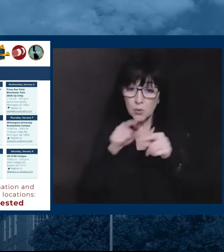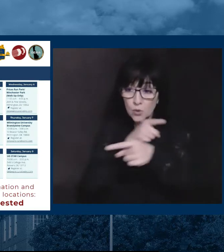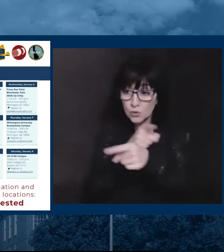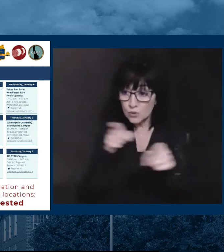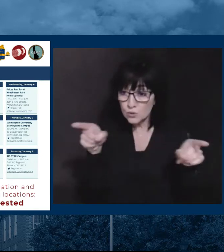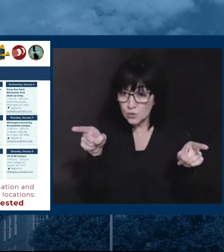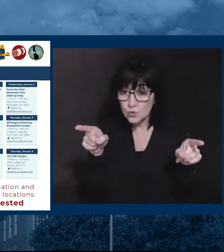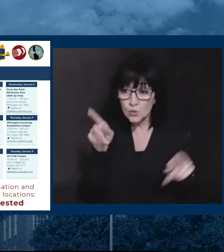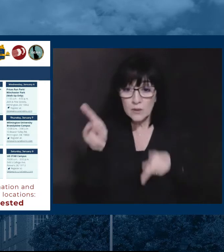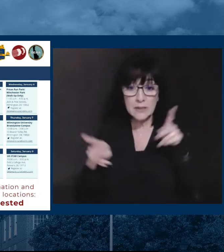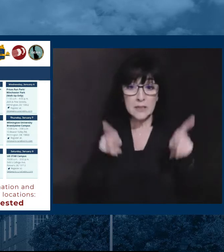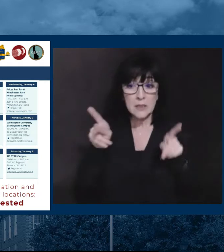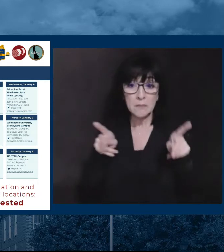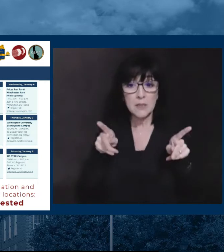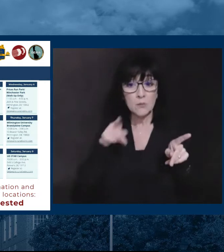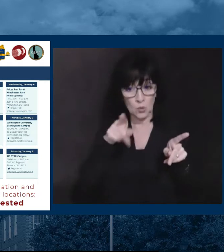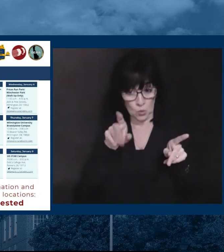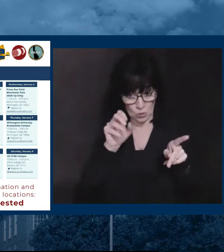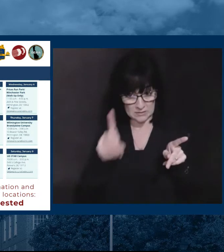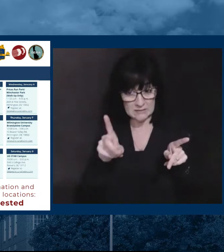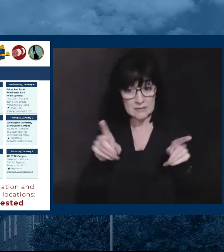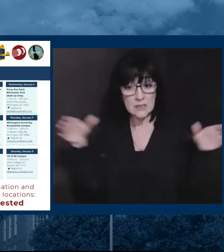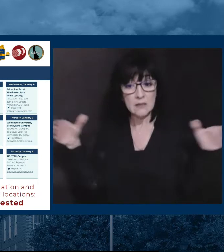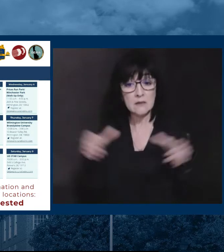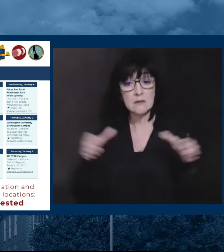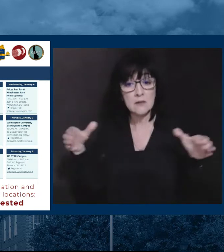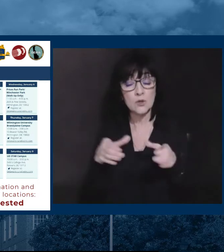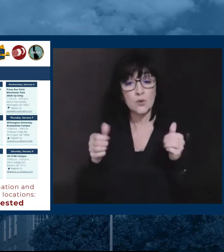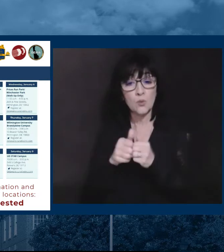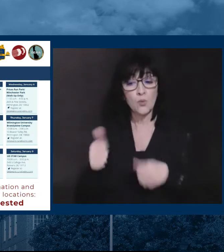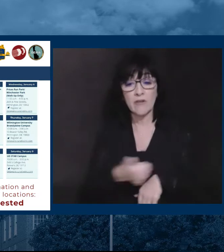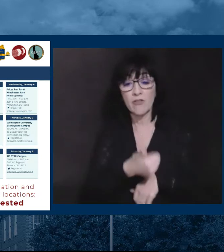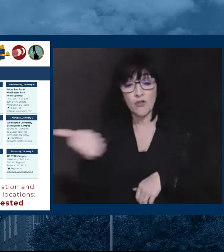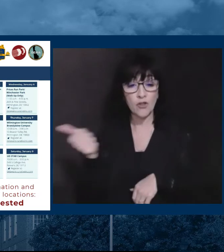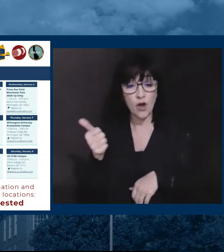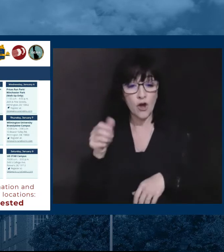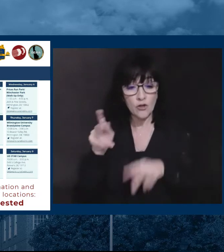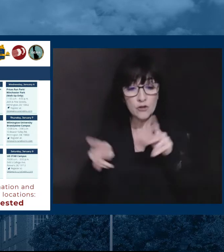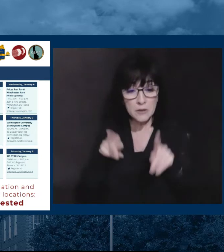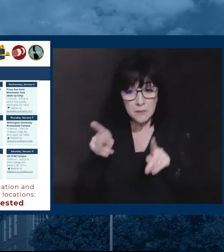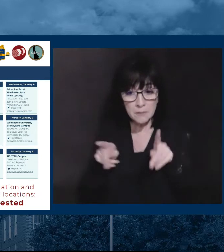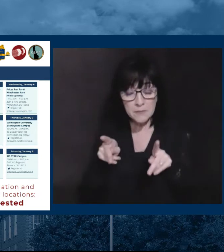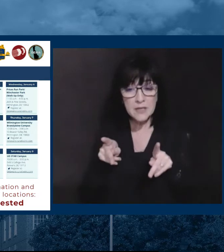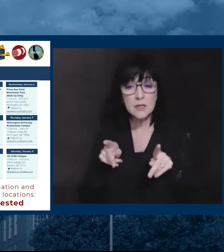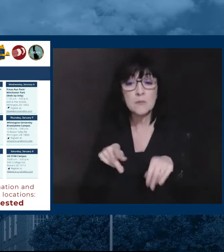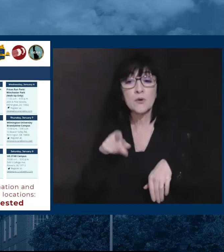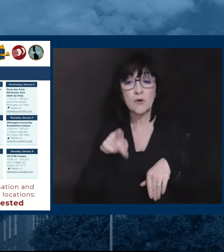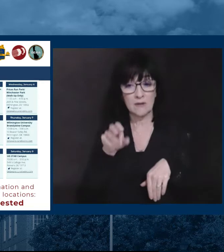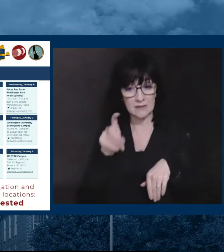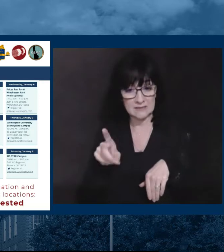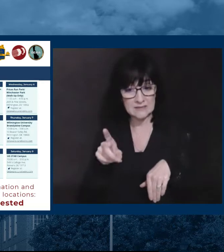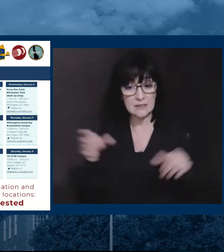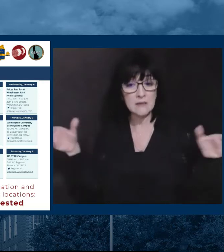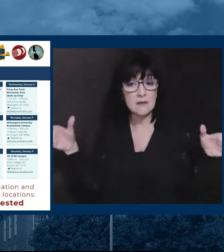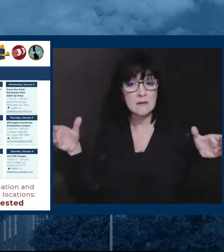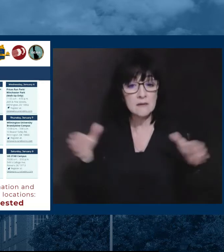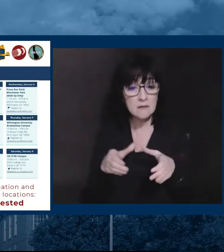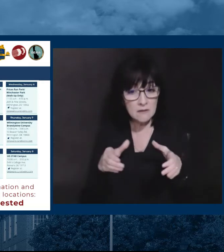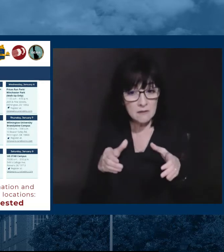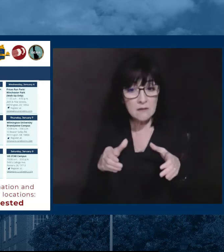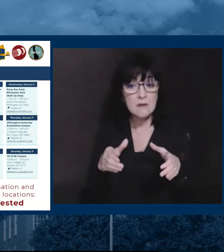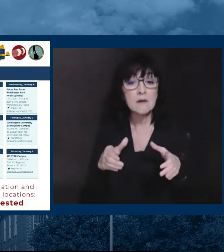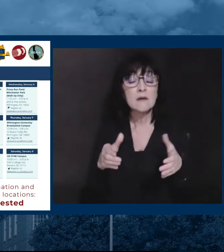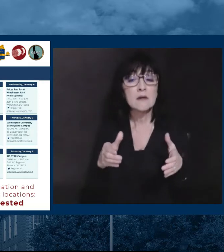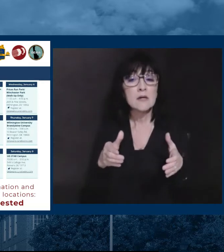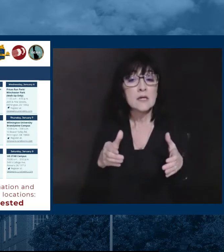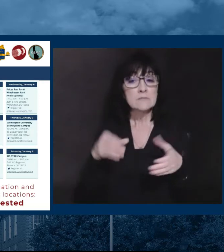part of their household, or spent time over the holidays with individuals certainly who had COVID, individuals